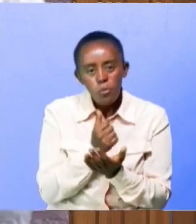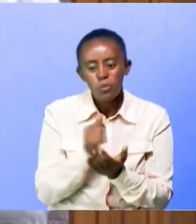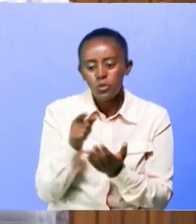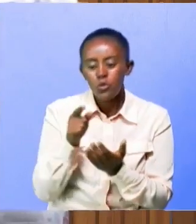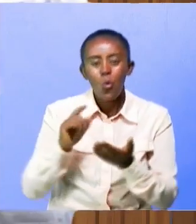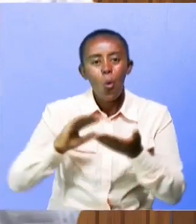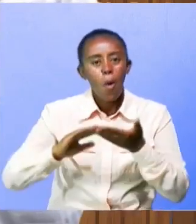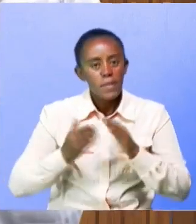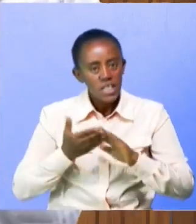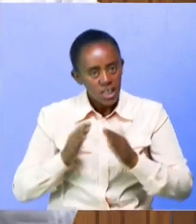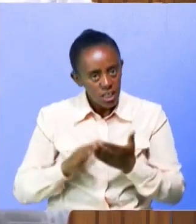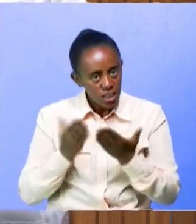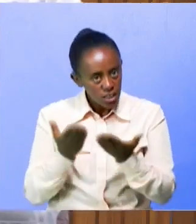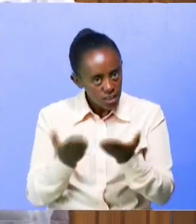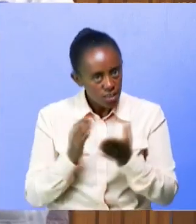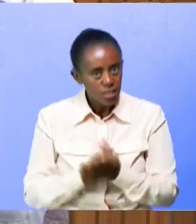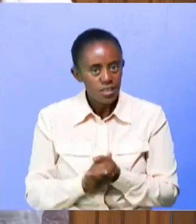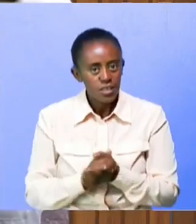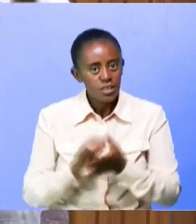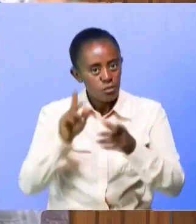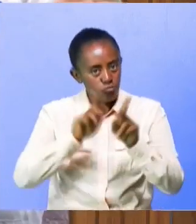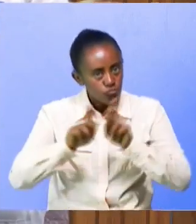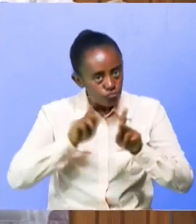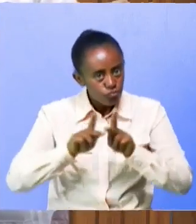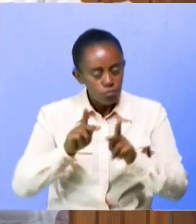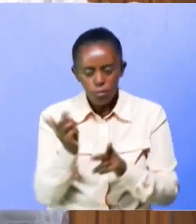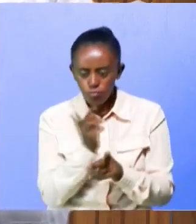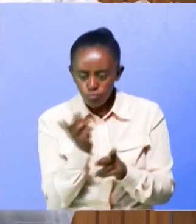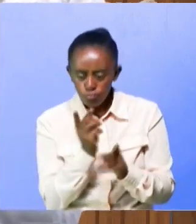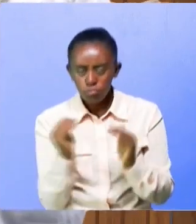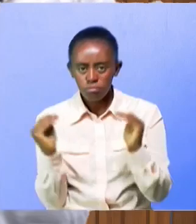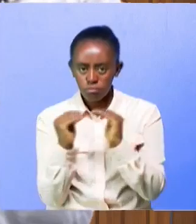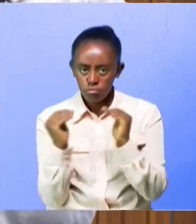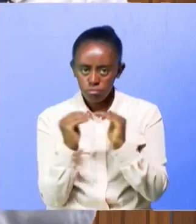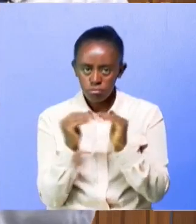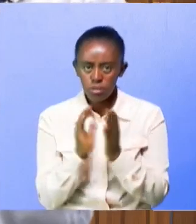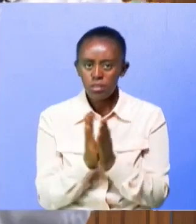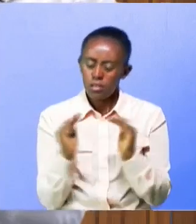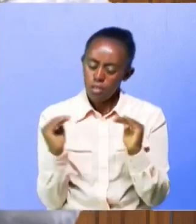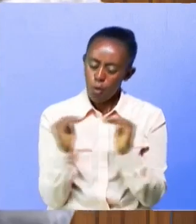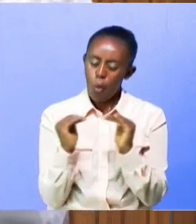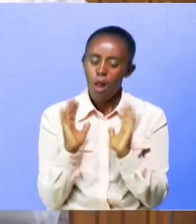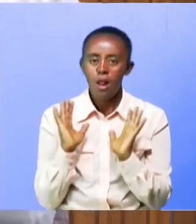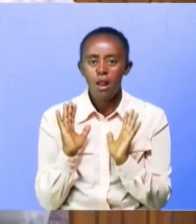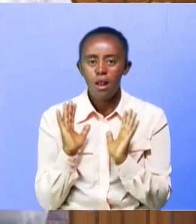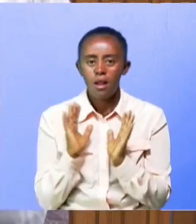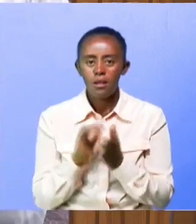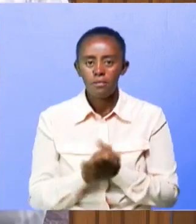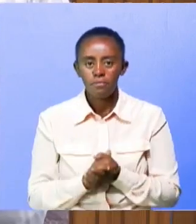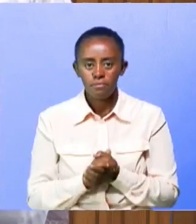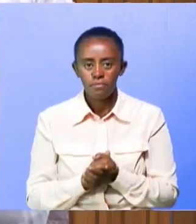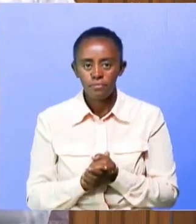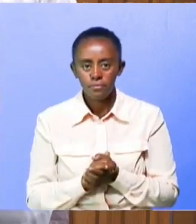community. Yeah, we have to treat both gender in equal status.